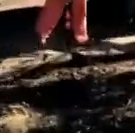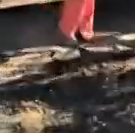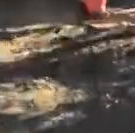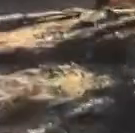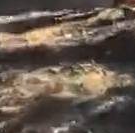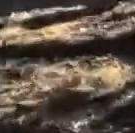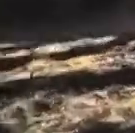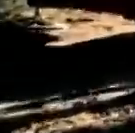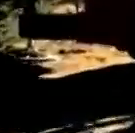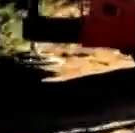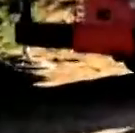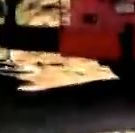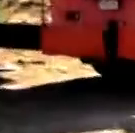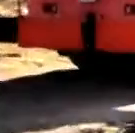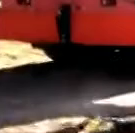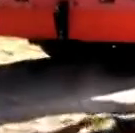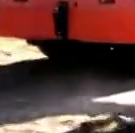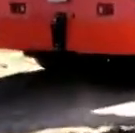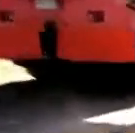There's Mr. Perry and Harvey.